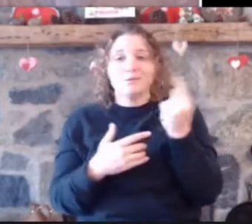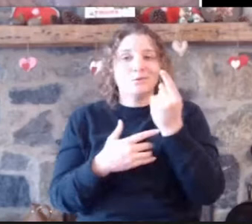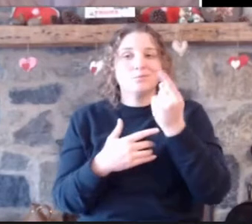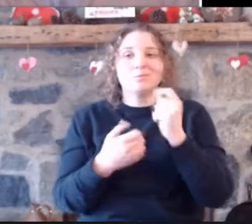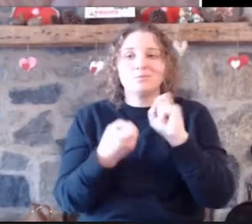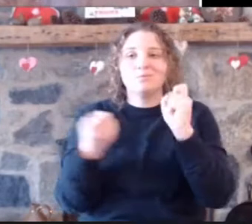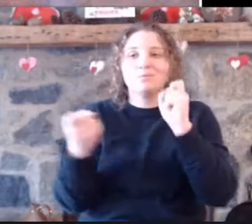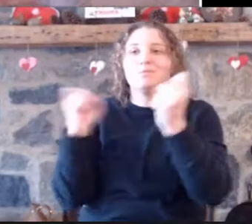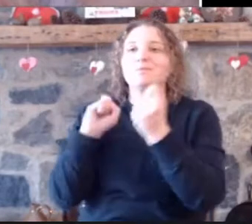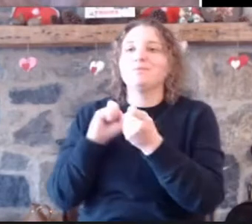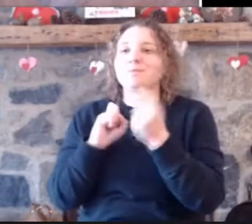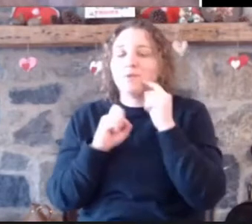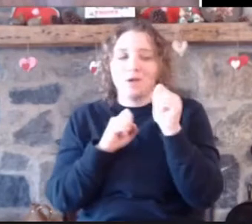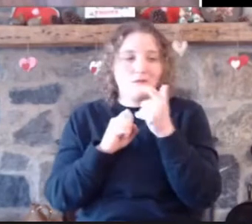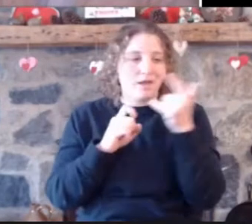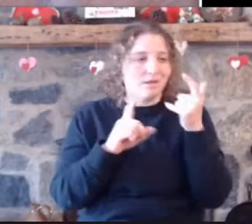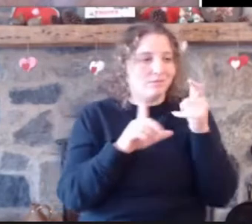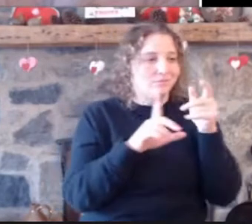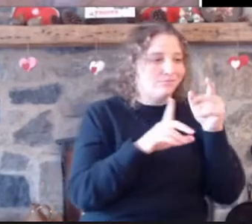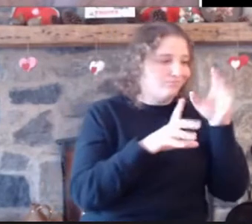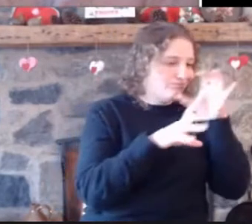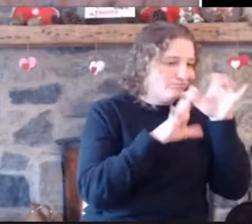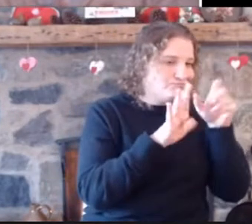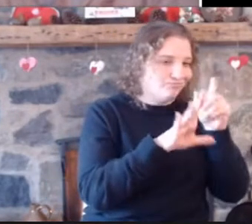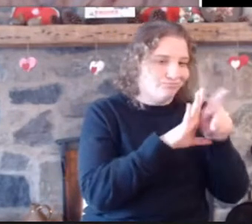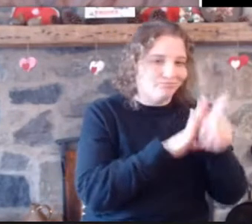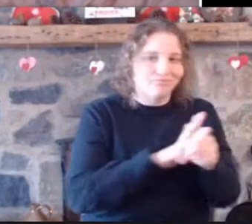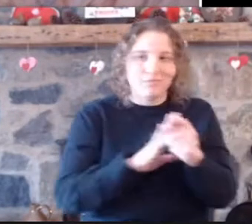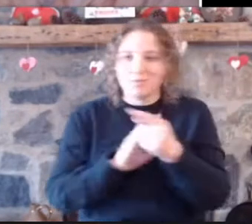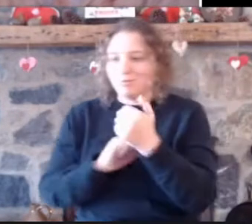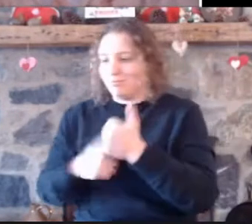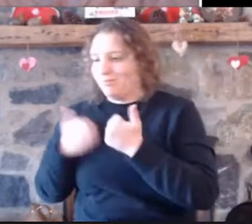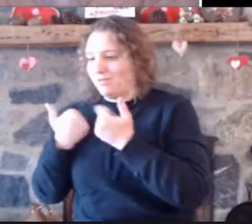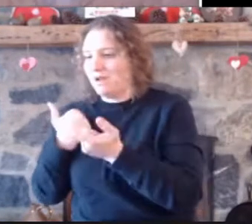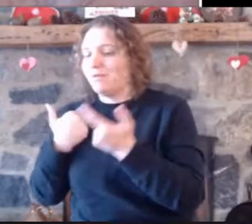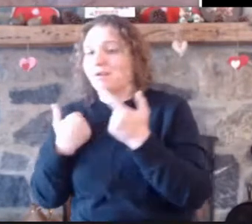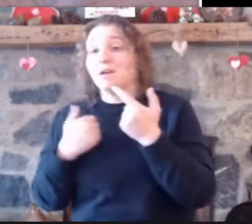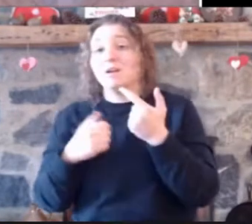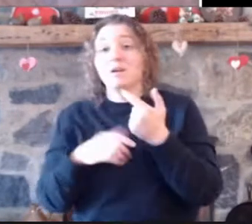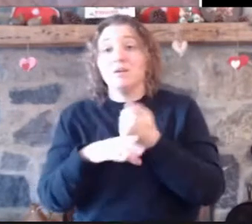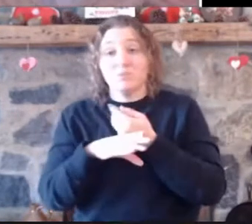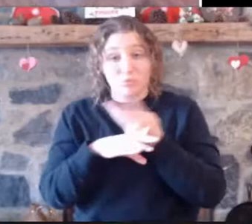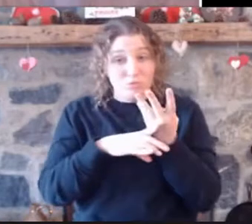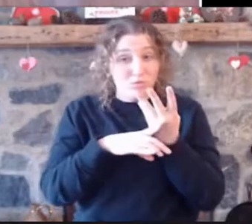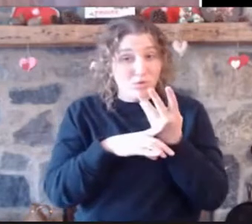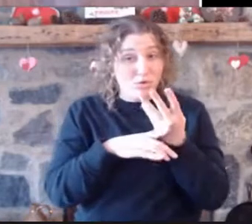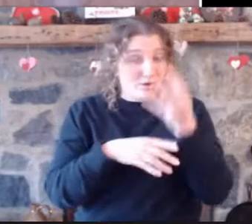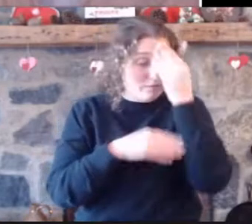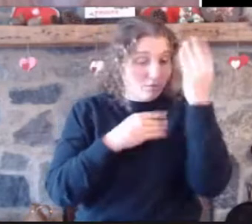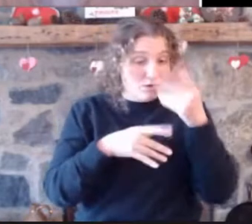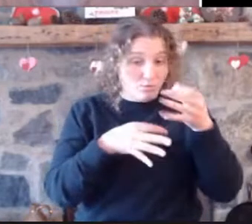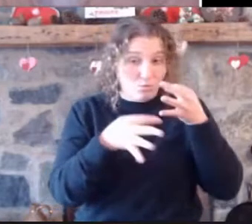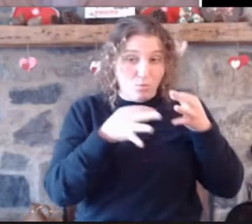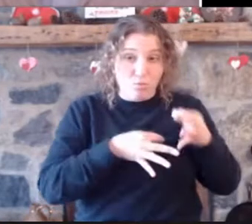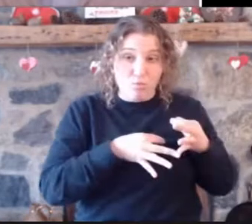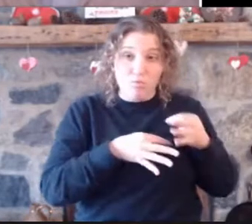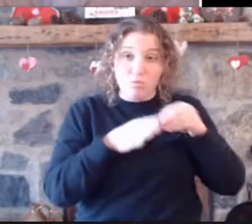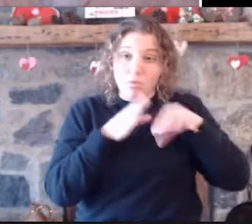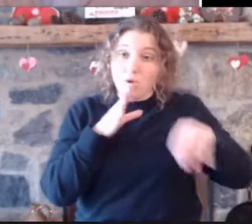therefore for some reason everything else gets hunted, but you don't. It's a mutation, you lost information, but in this case with the threat around you, you actually